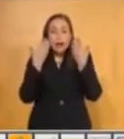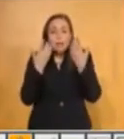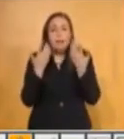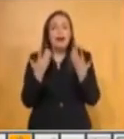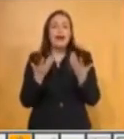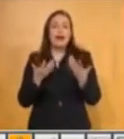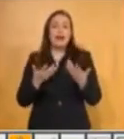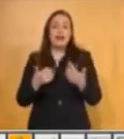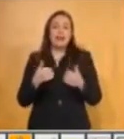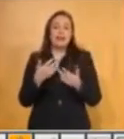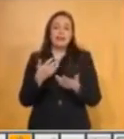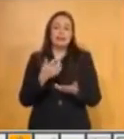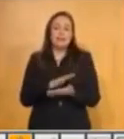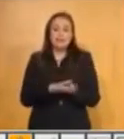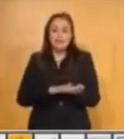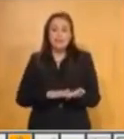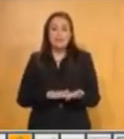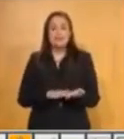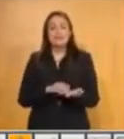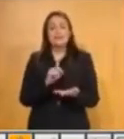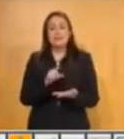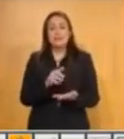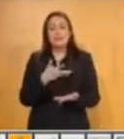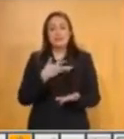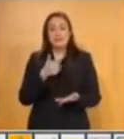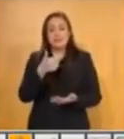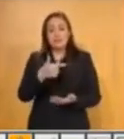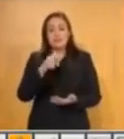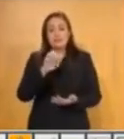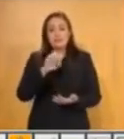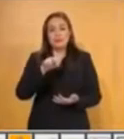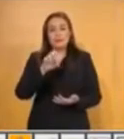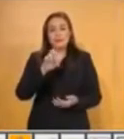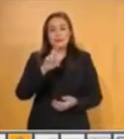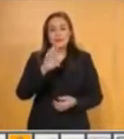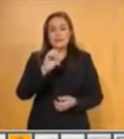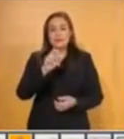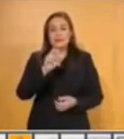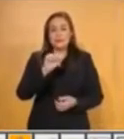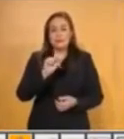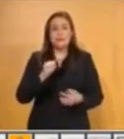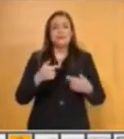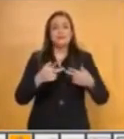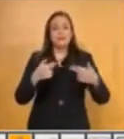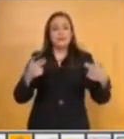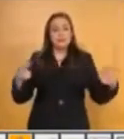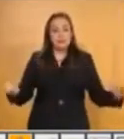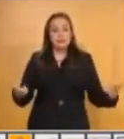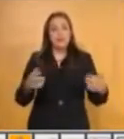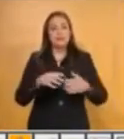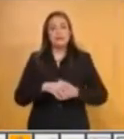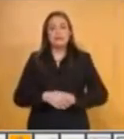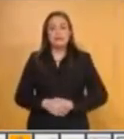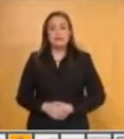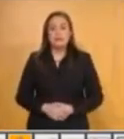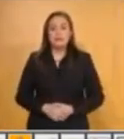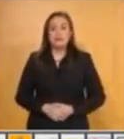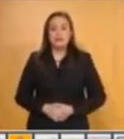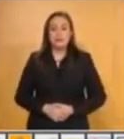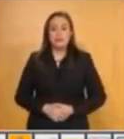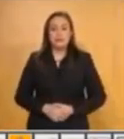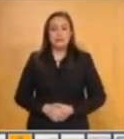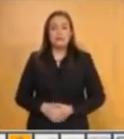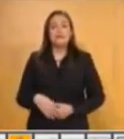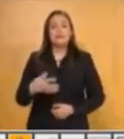lot. Then we have generous. It's for people who practice generosity. Then we